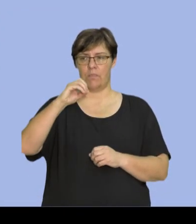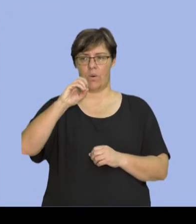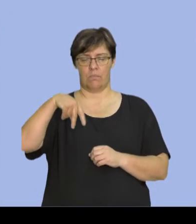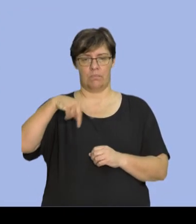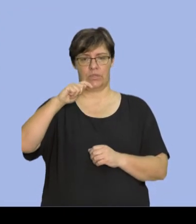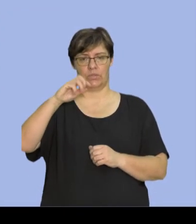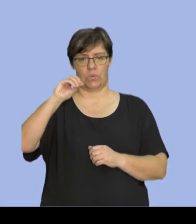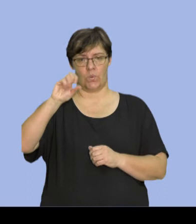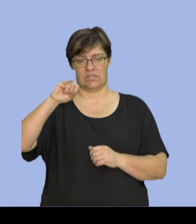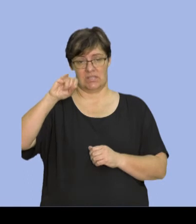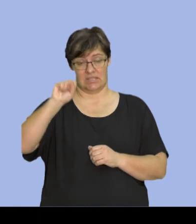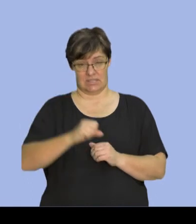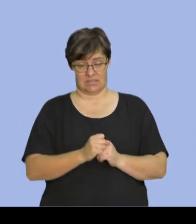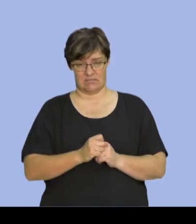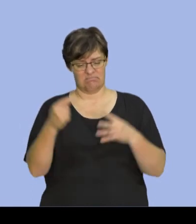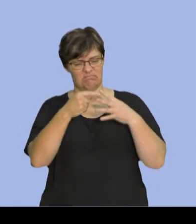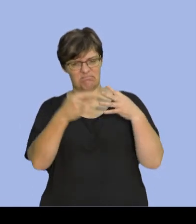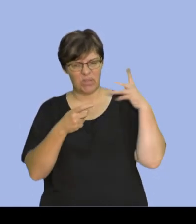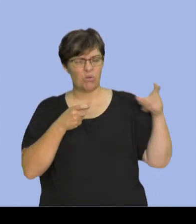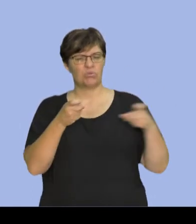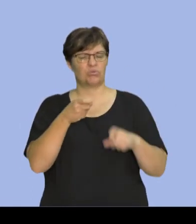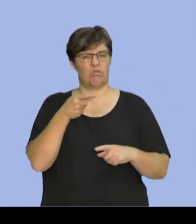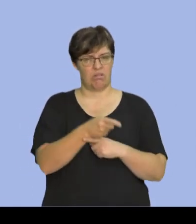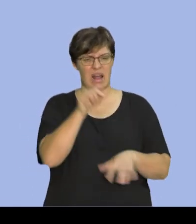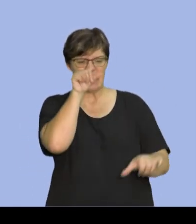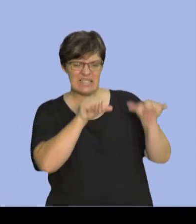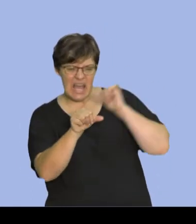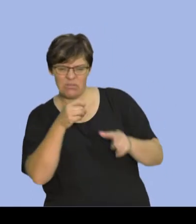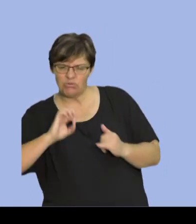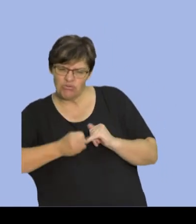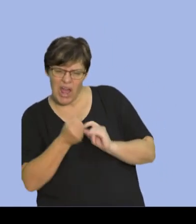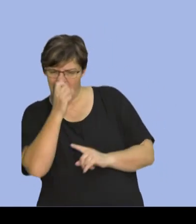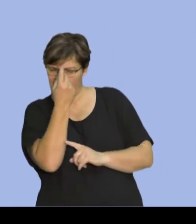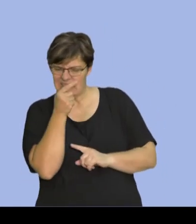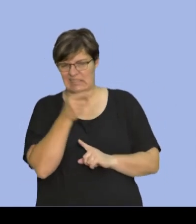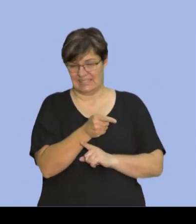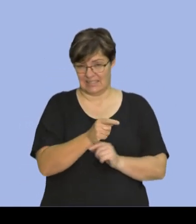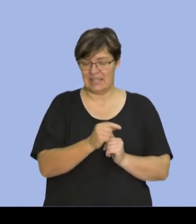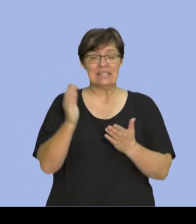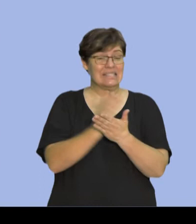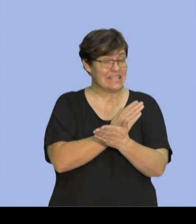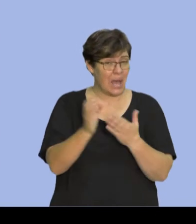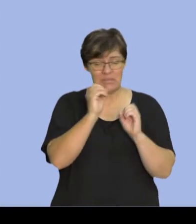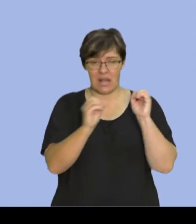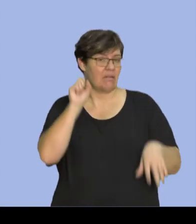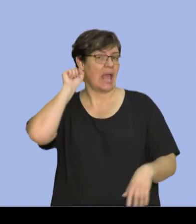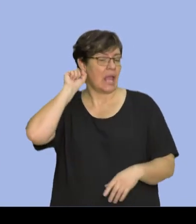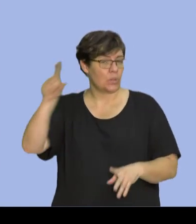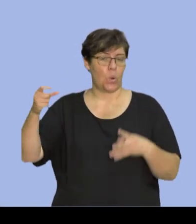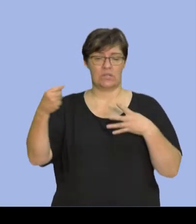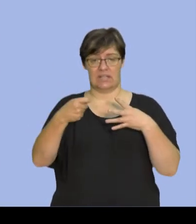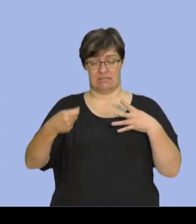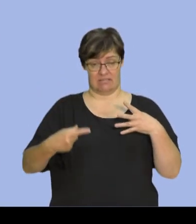apoptosis. And there are several factors that control this, which scientists are trying to understand. However, some cells ignore the